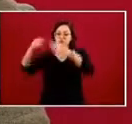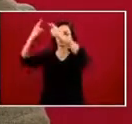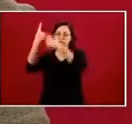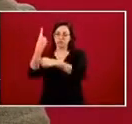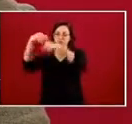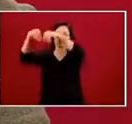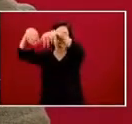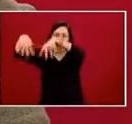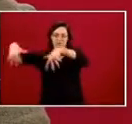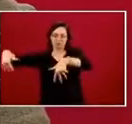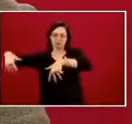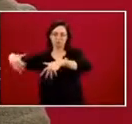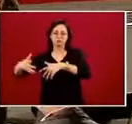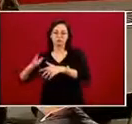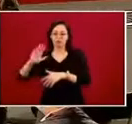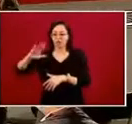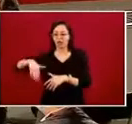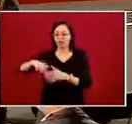optimized. It's being also